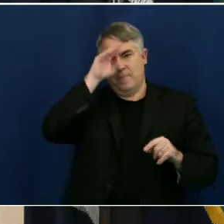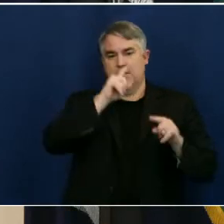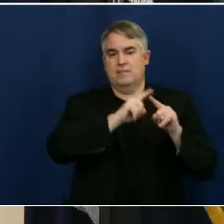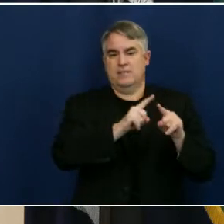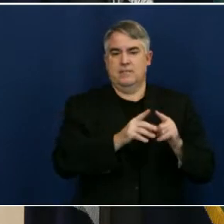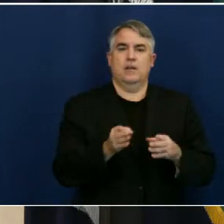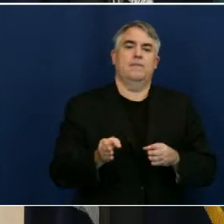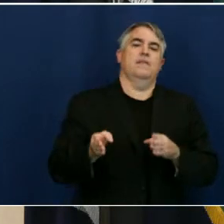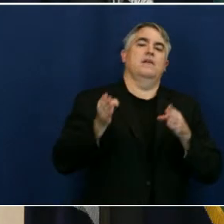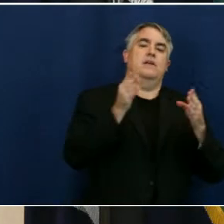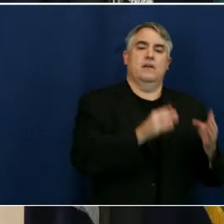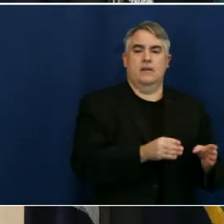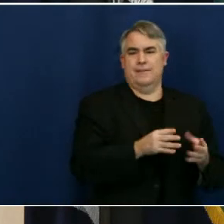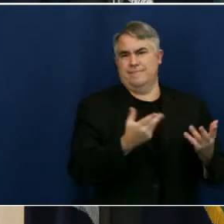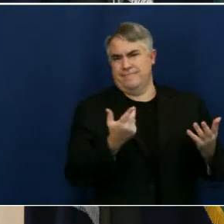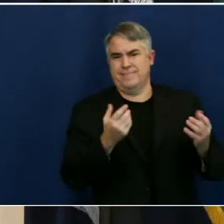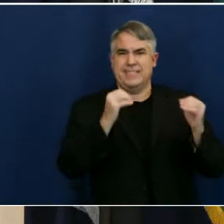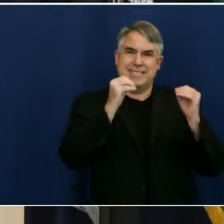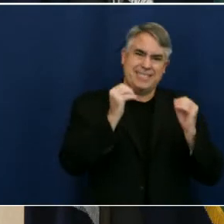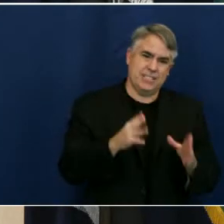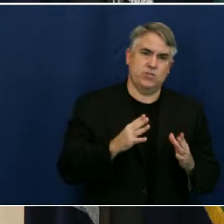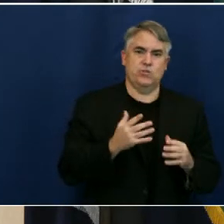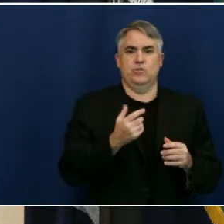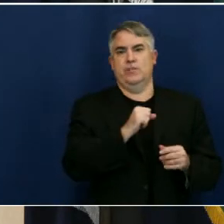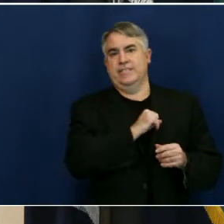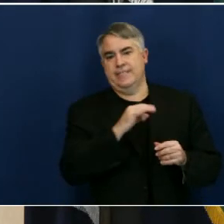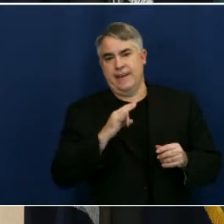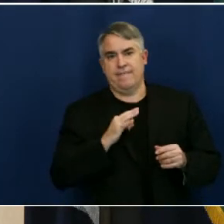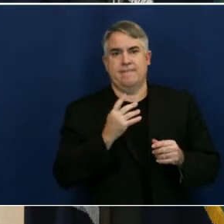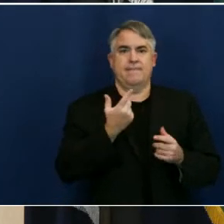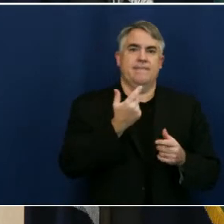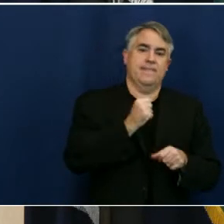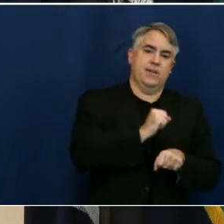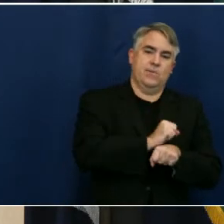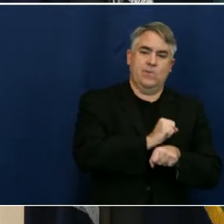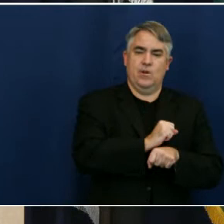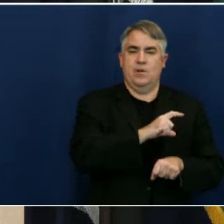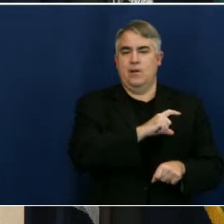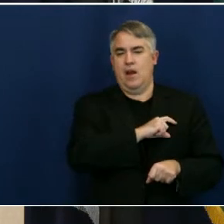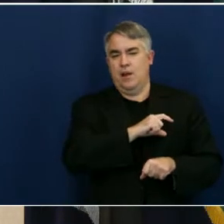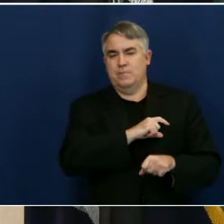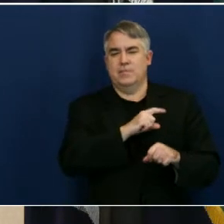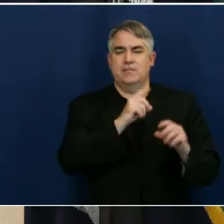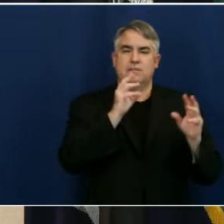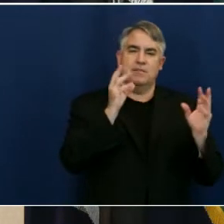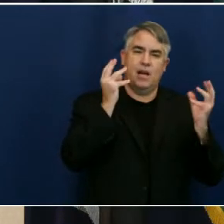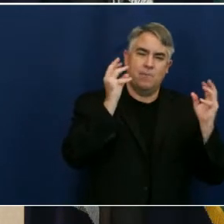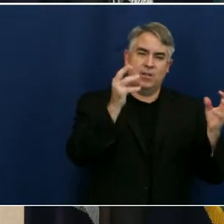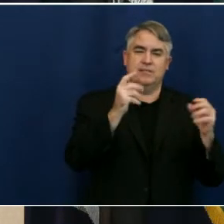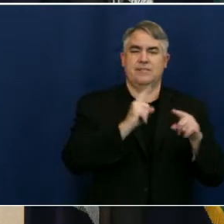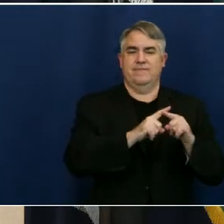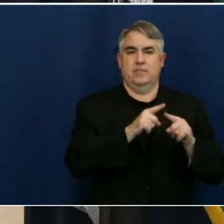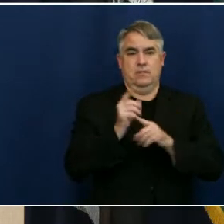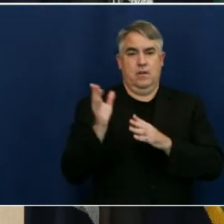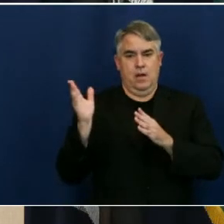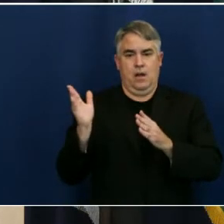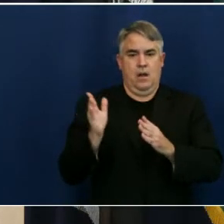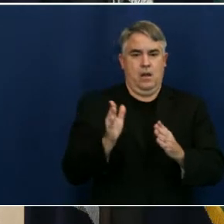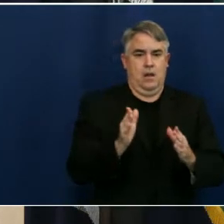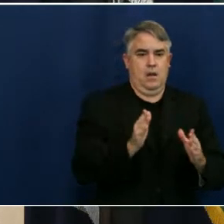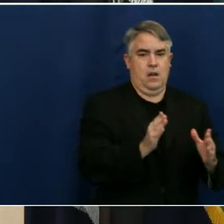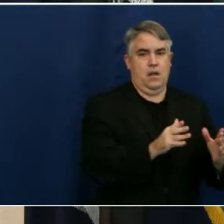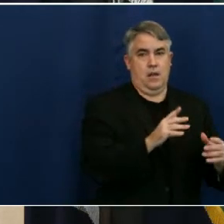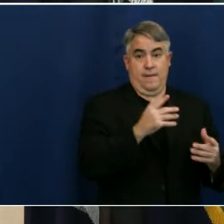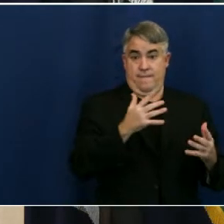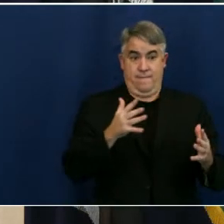first responders. Once that segment is completed, then the new state guidance is then you would do everyone